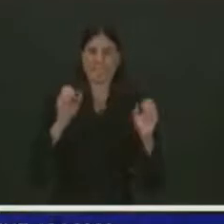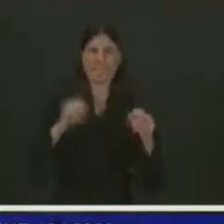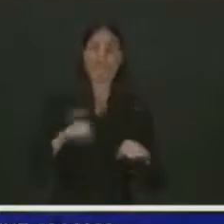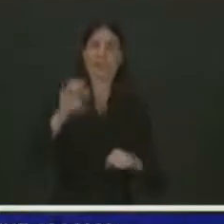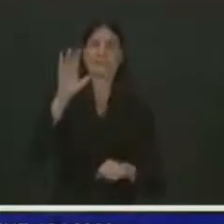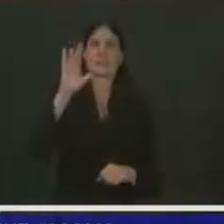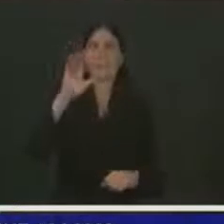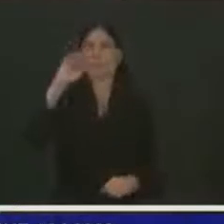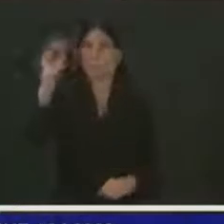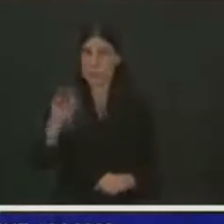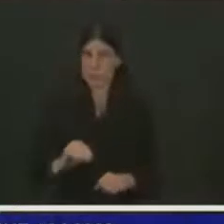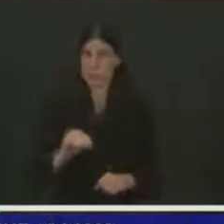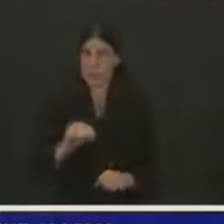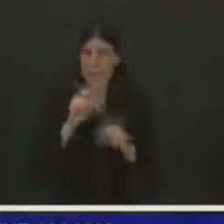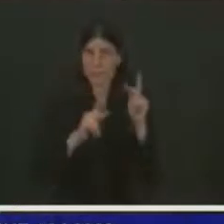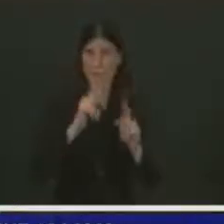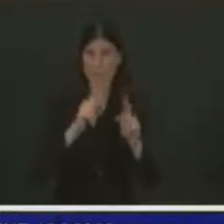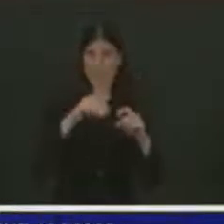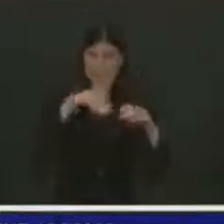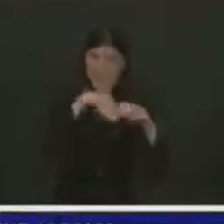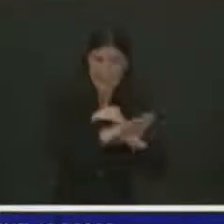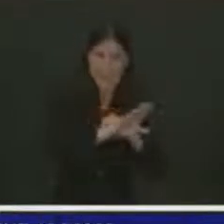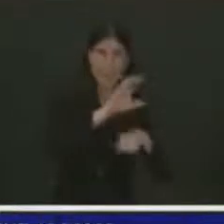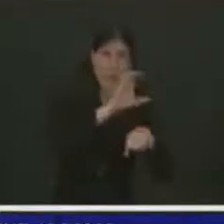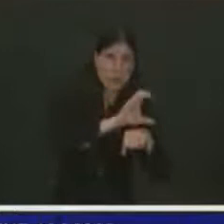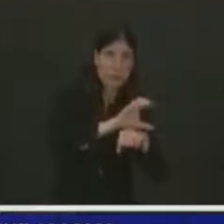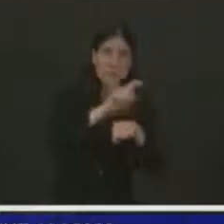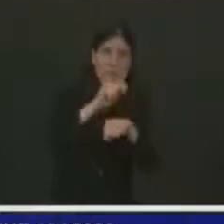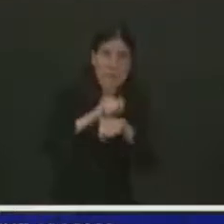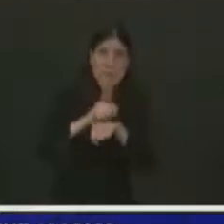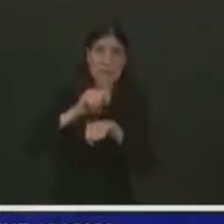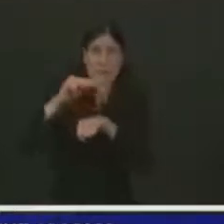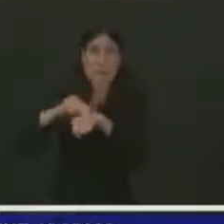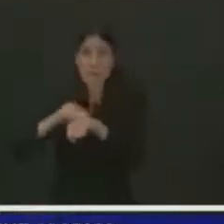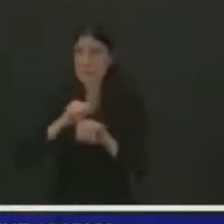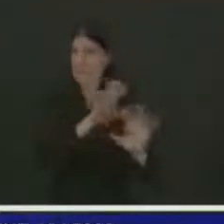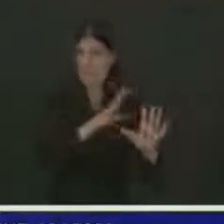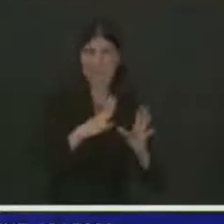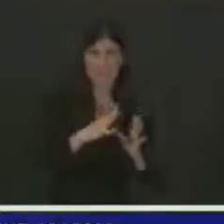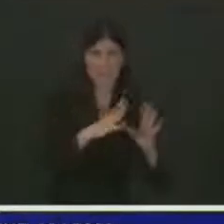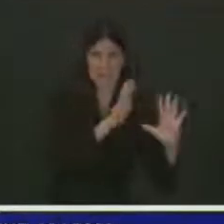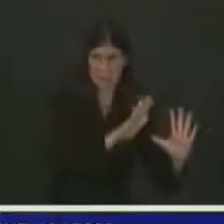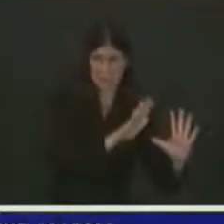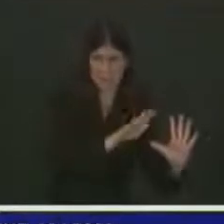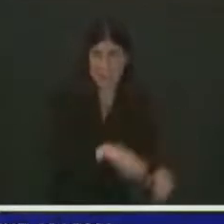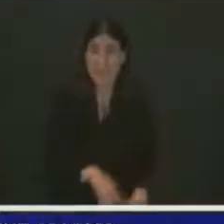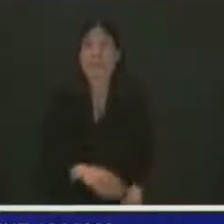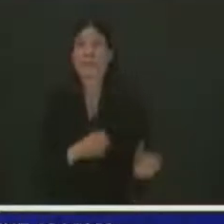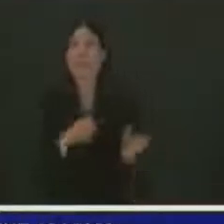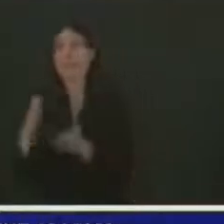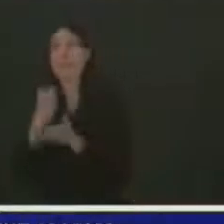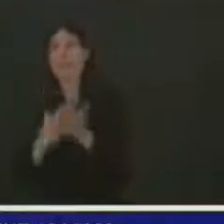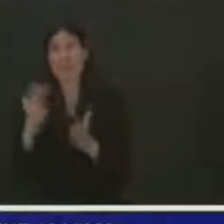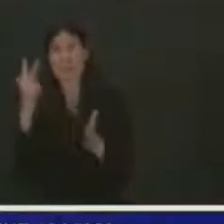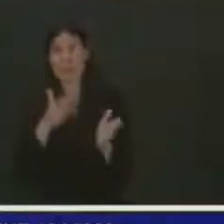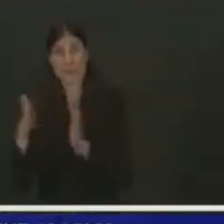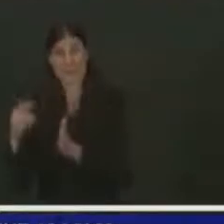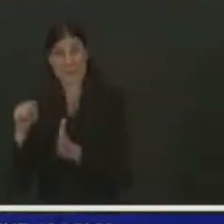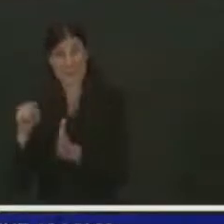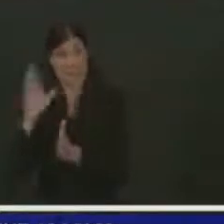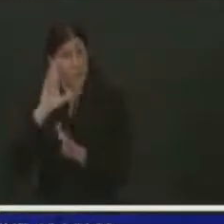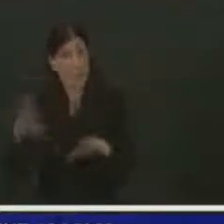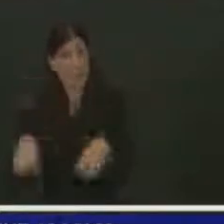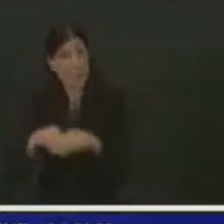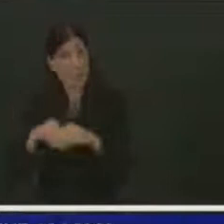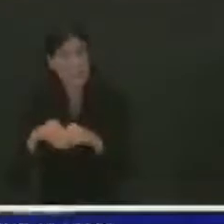3? And as I stand here, I don't know. We like to do things for 14 days and observe